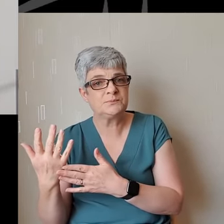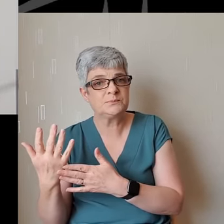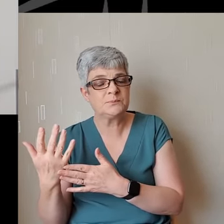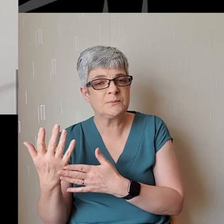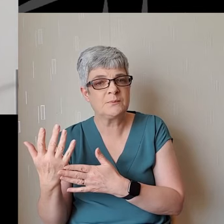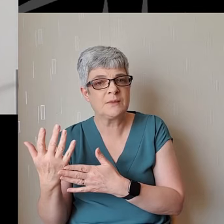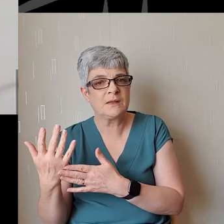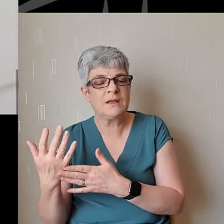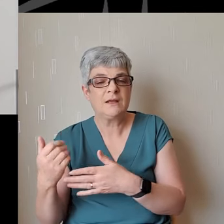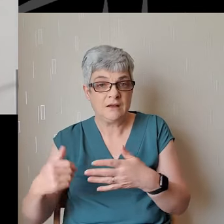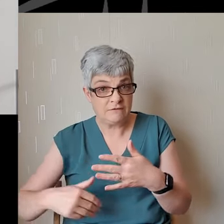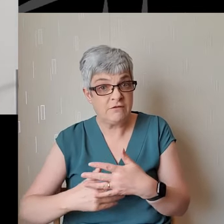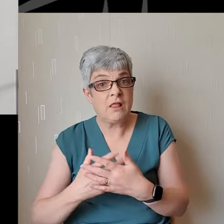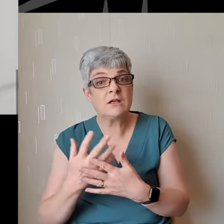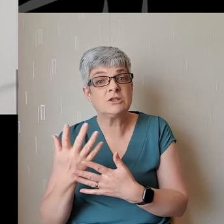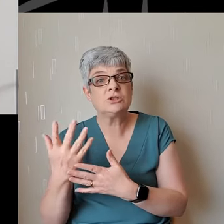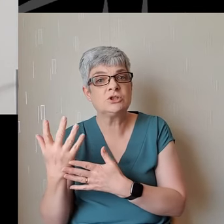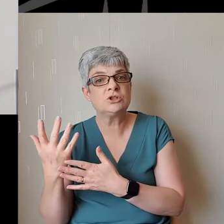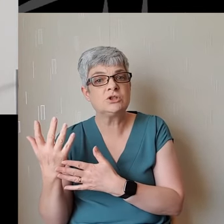And to flourish